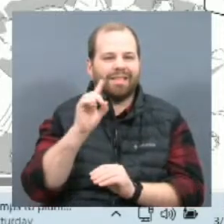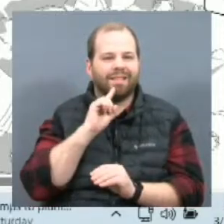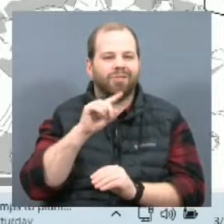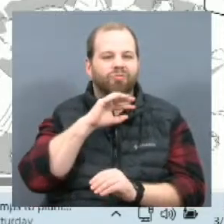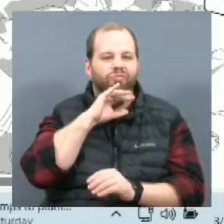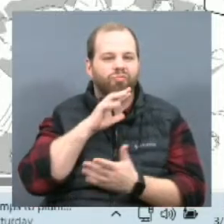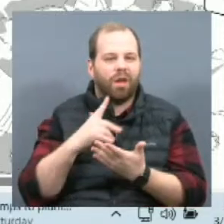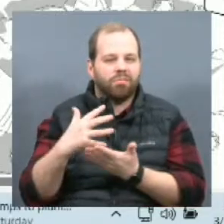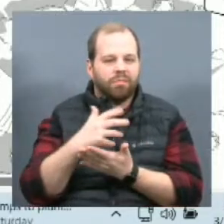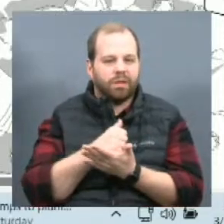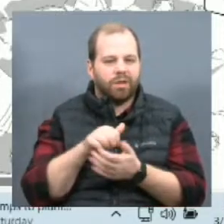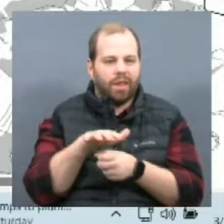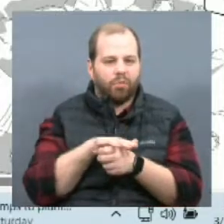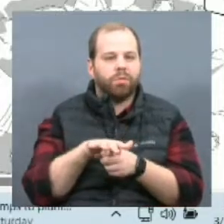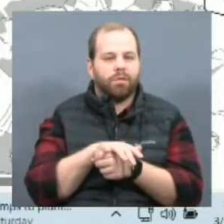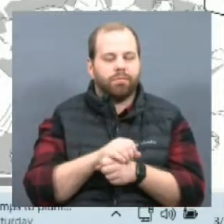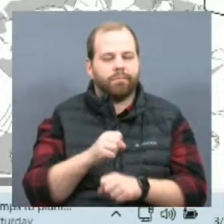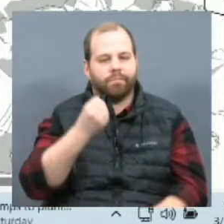it.